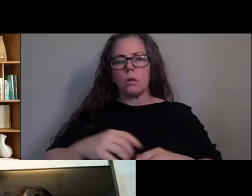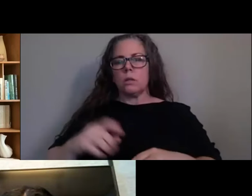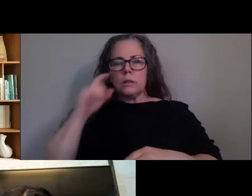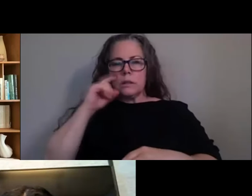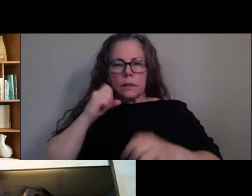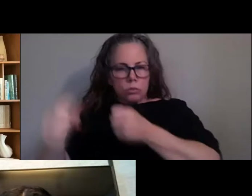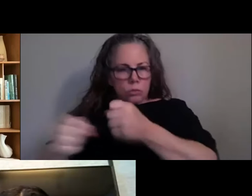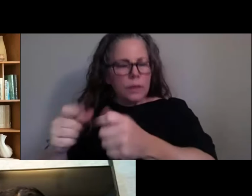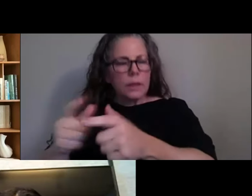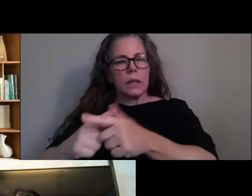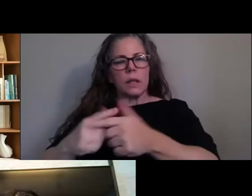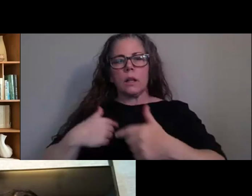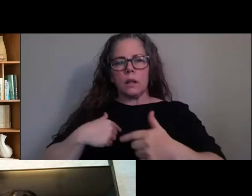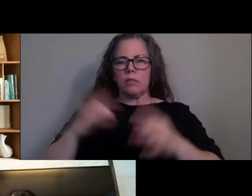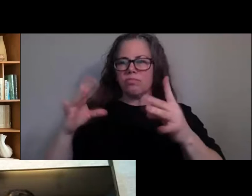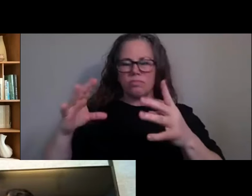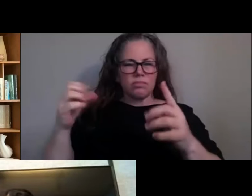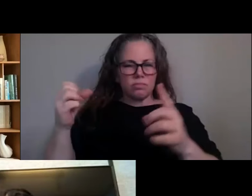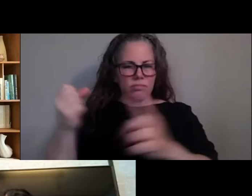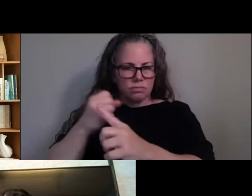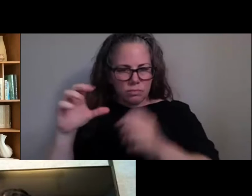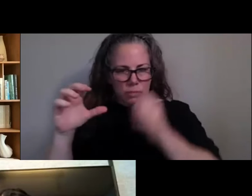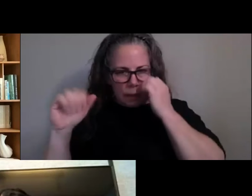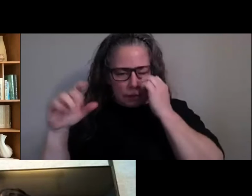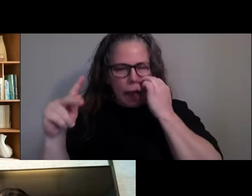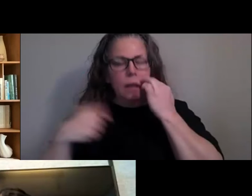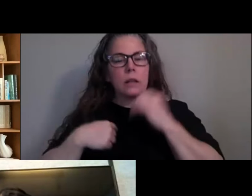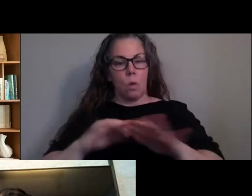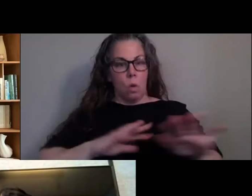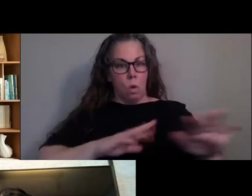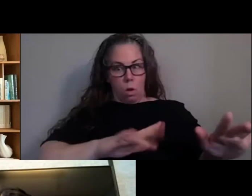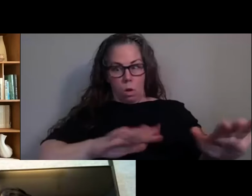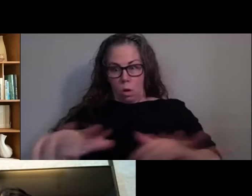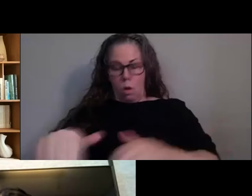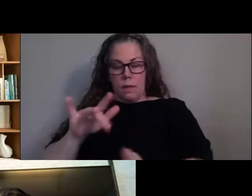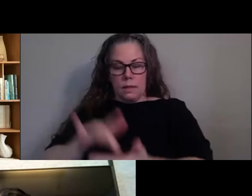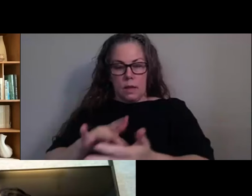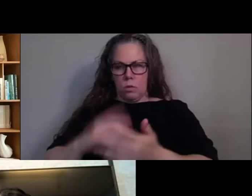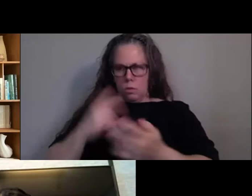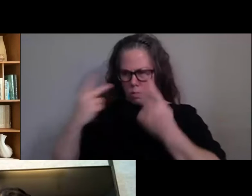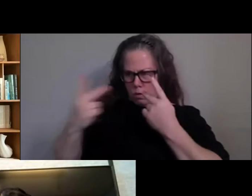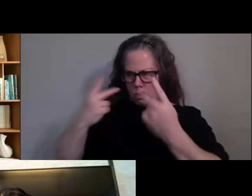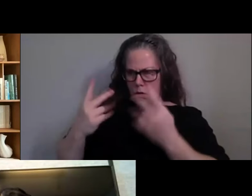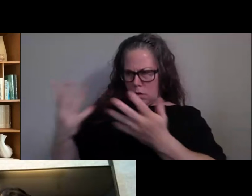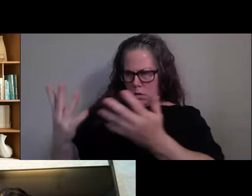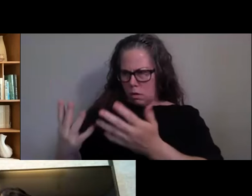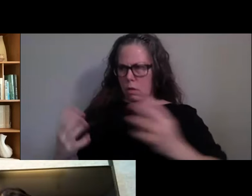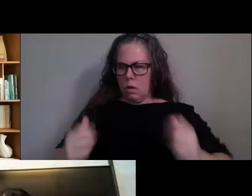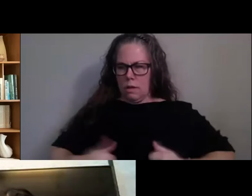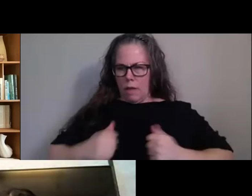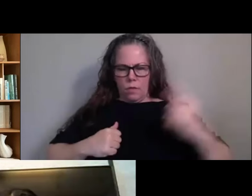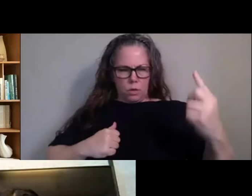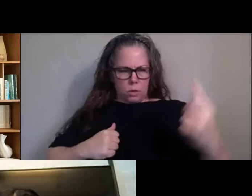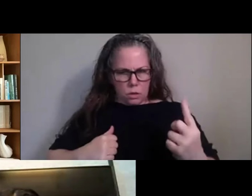abuse are raised. In addition to coordinating those investigations, these centers are able to offer services